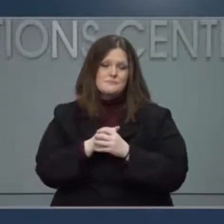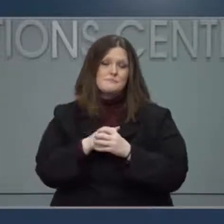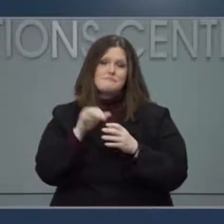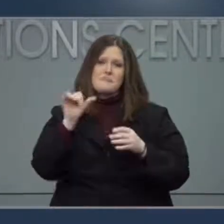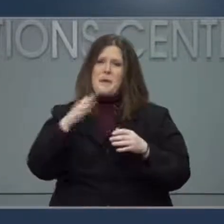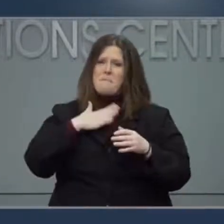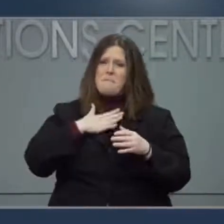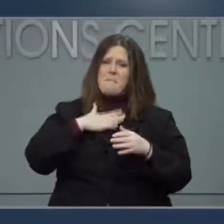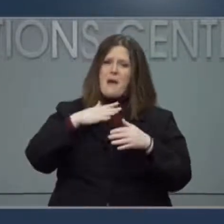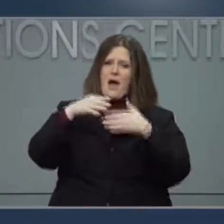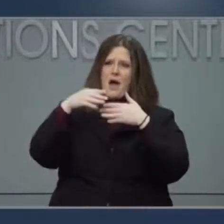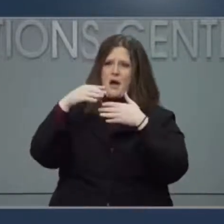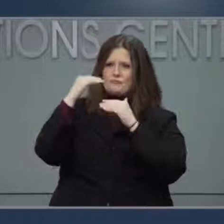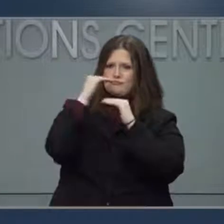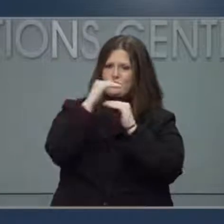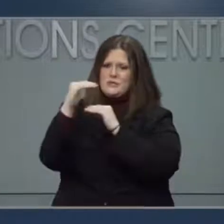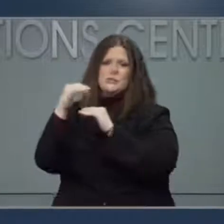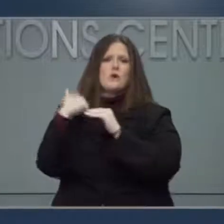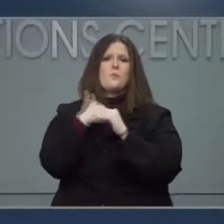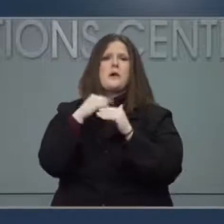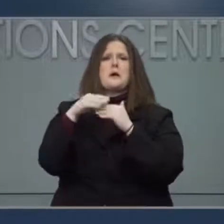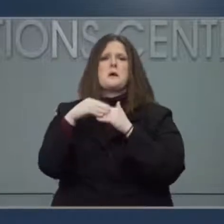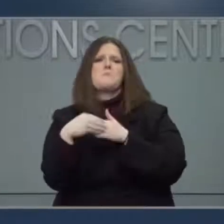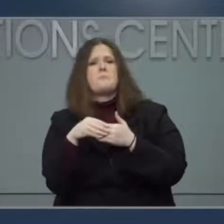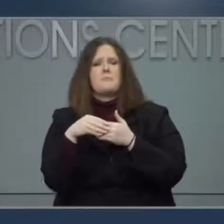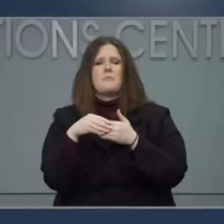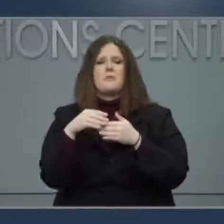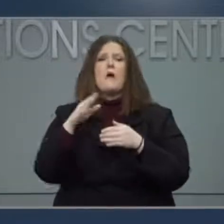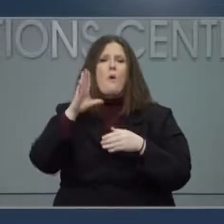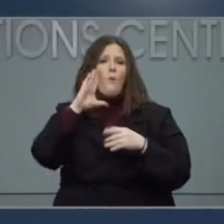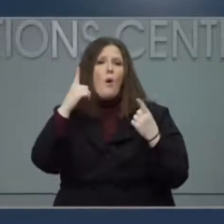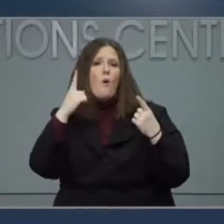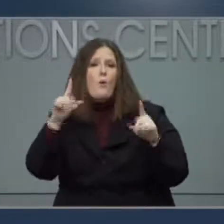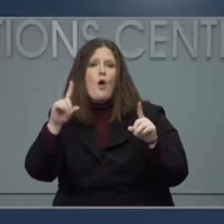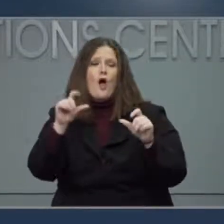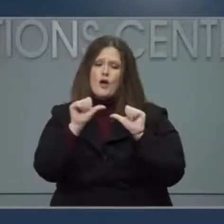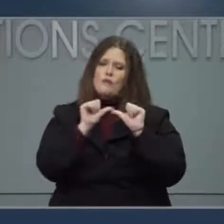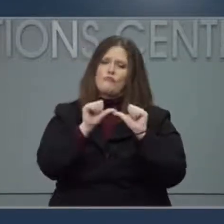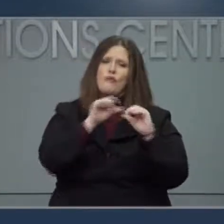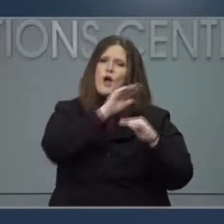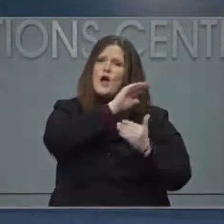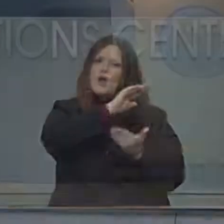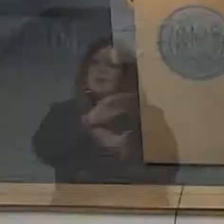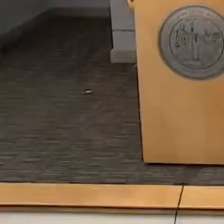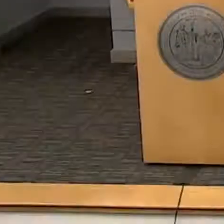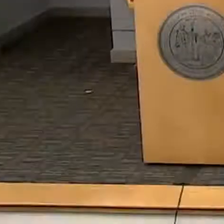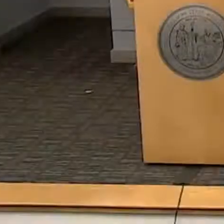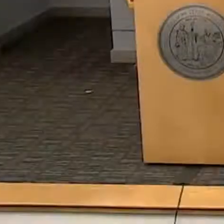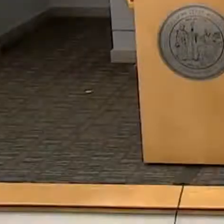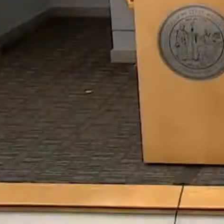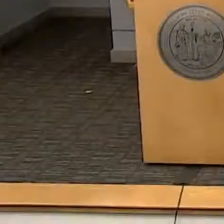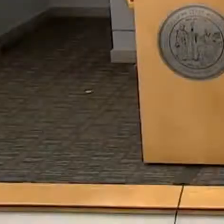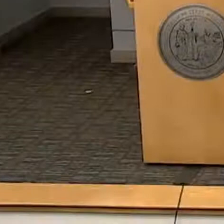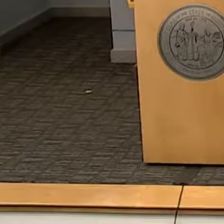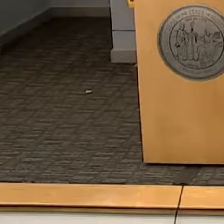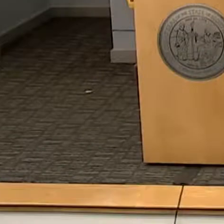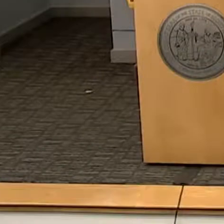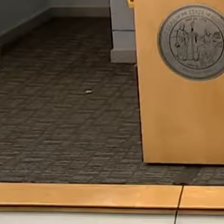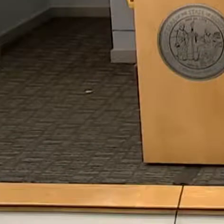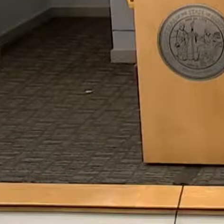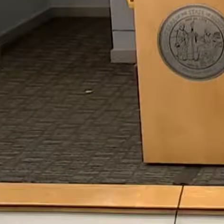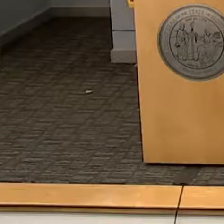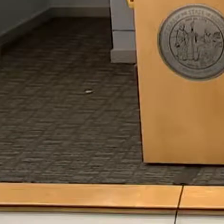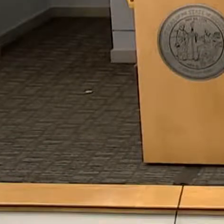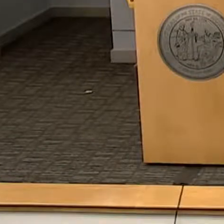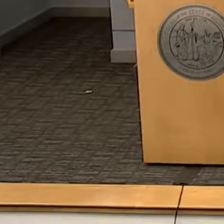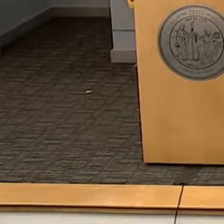only work if we keep protecting ourselves and others from this deadly virus. The order and our